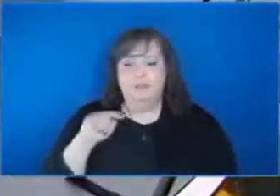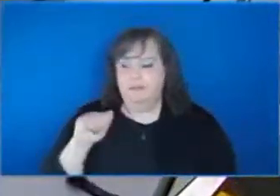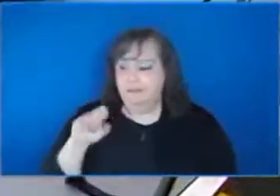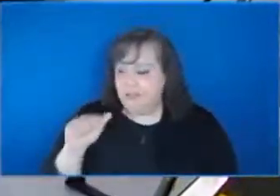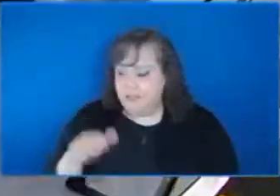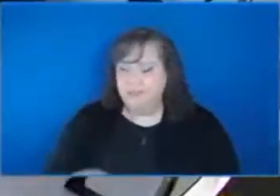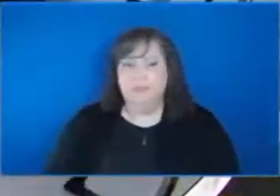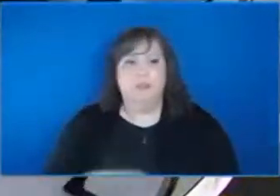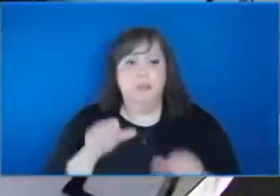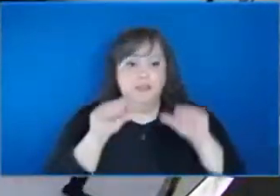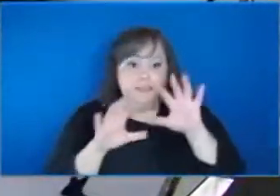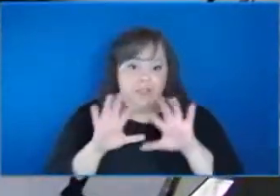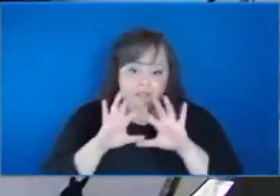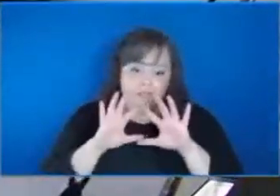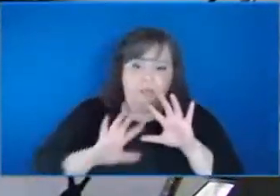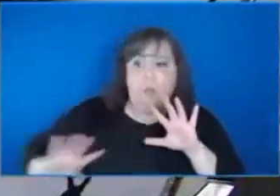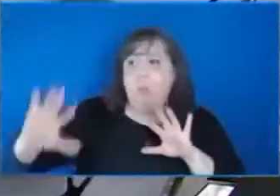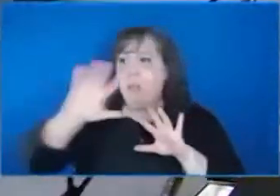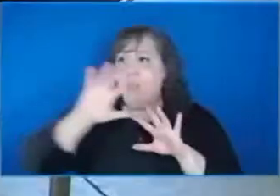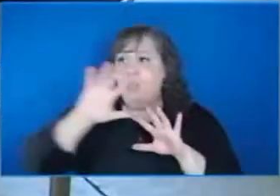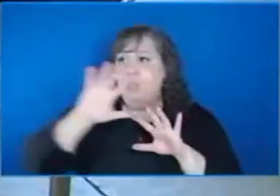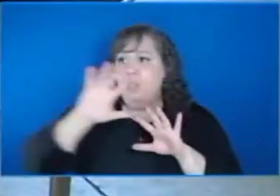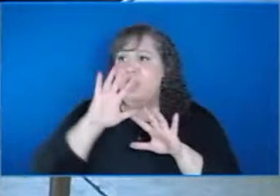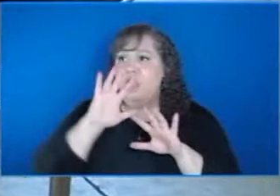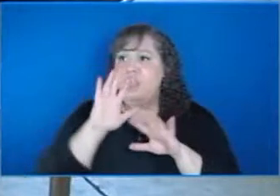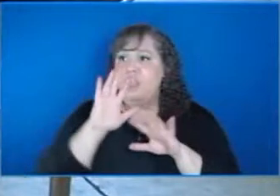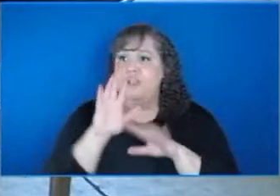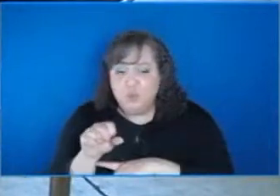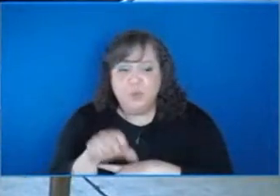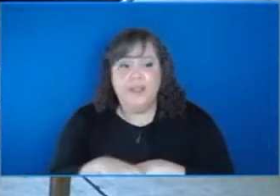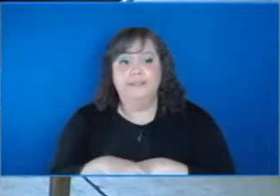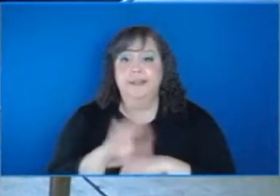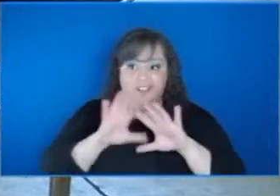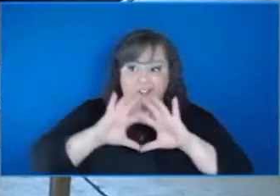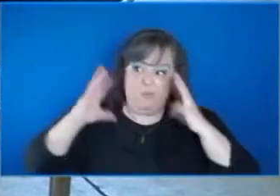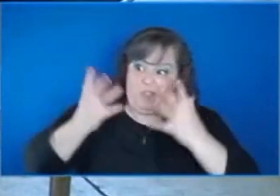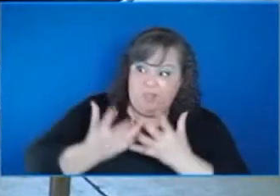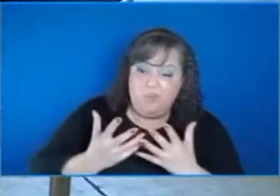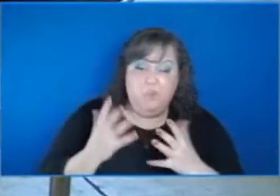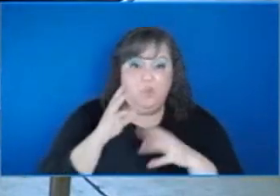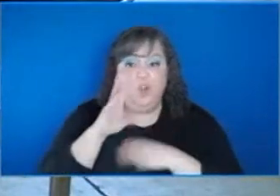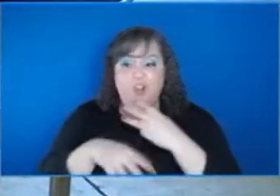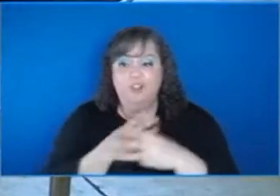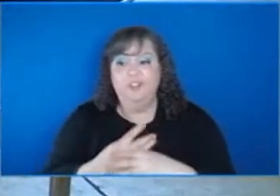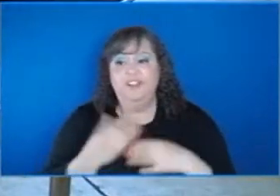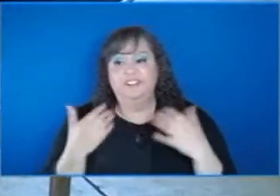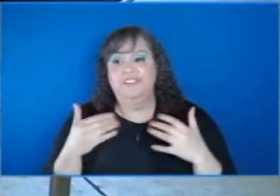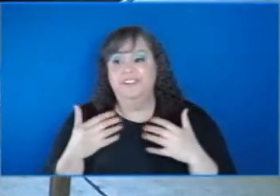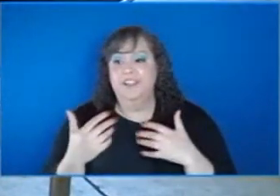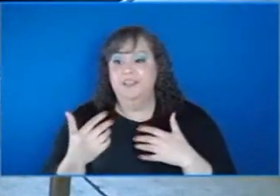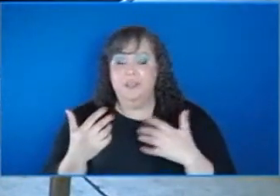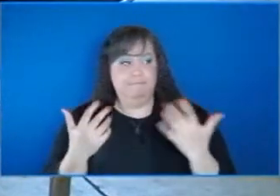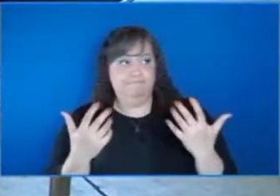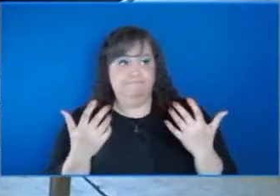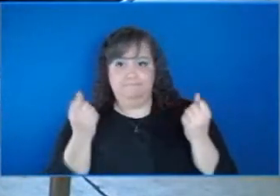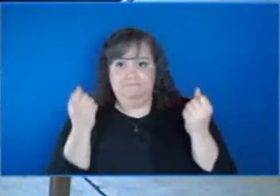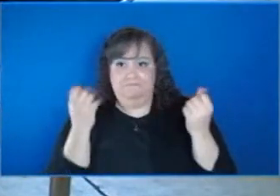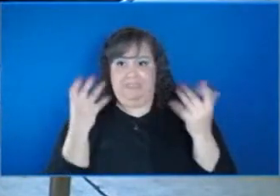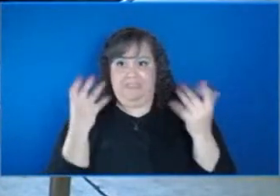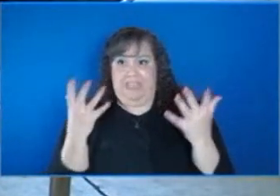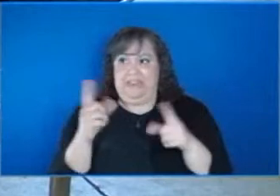scientists across the country. We have scientists actually around the world on this team. And we have a lot of different partners, and